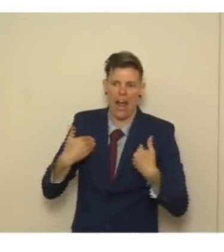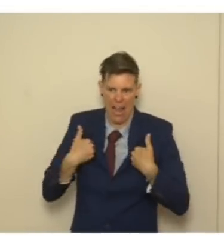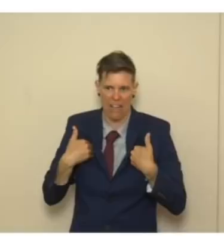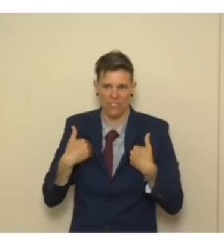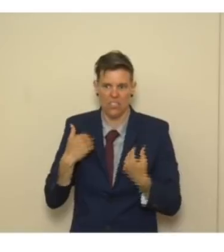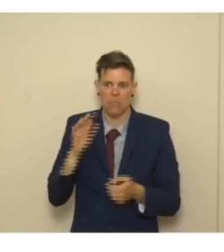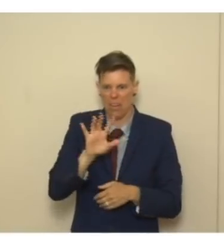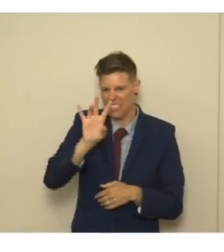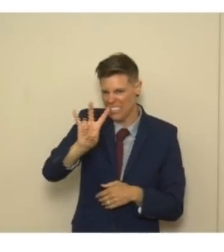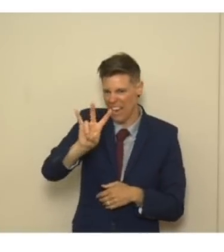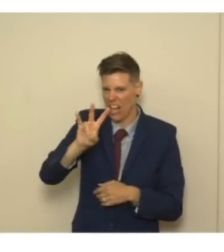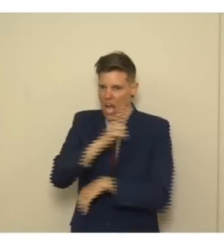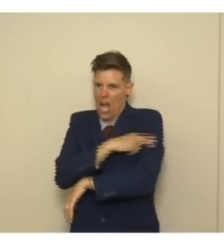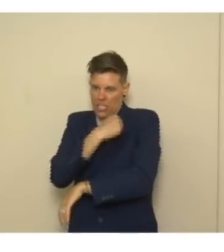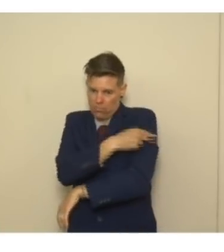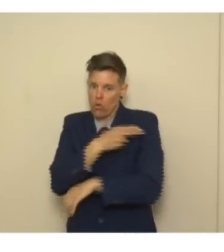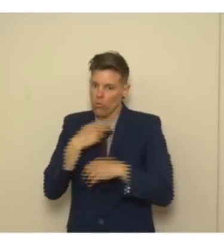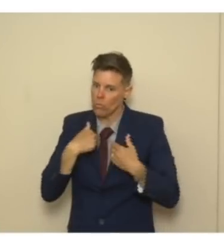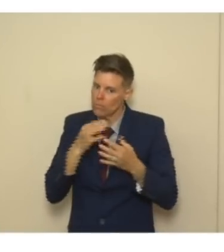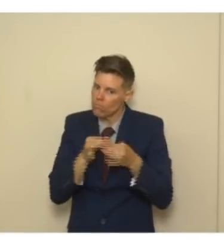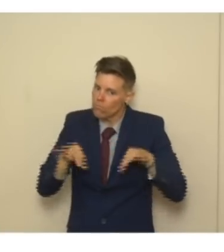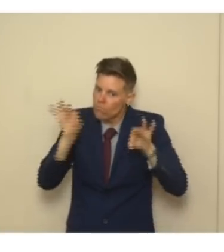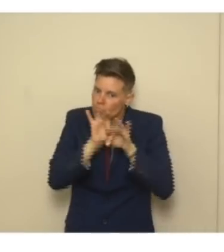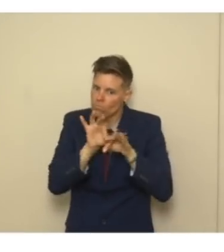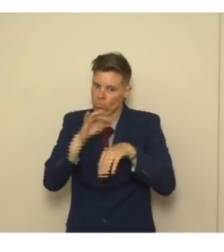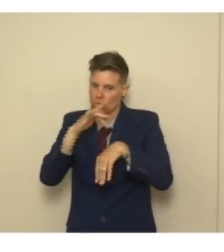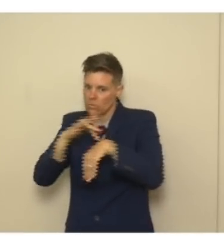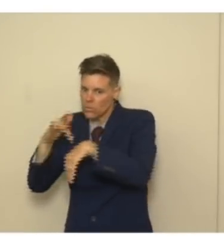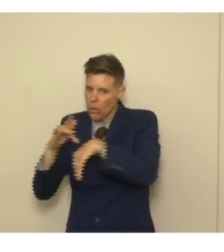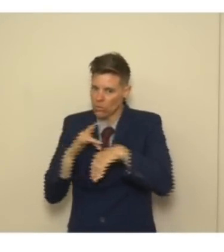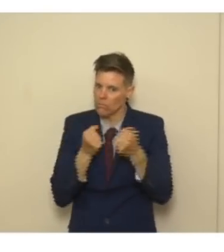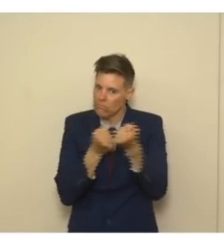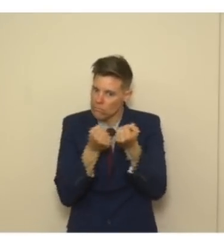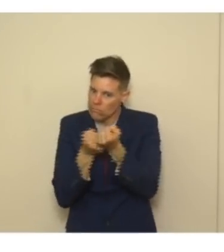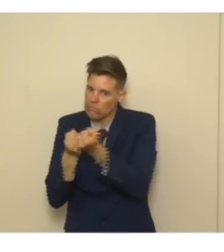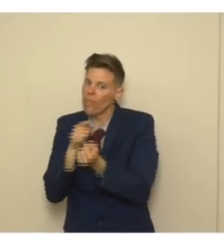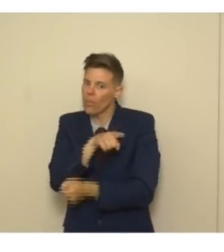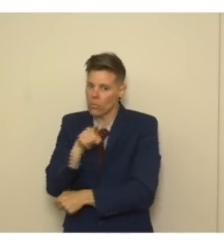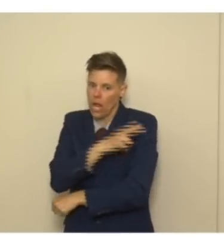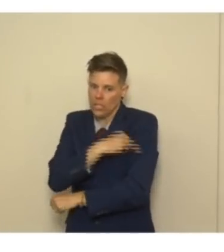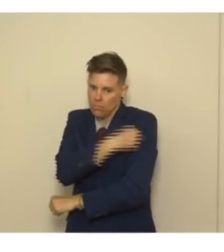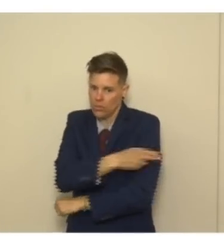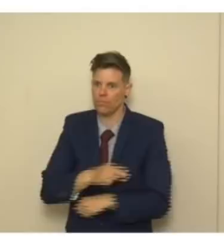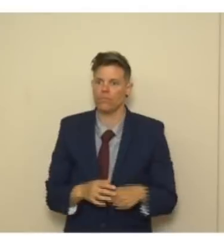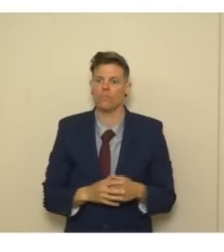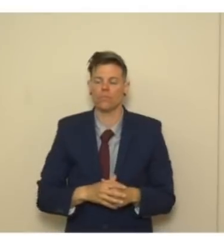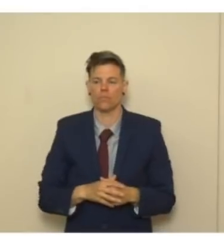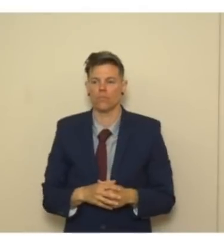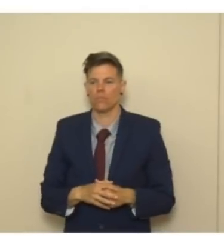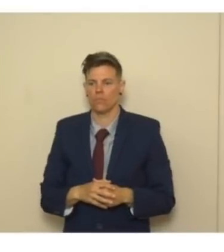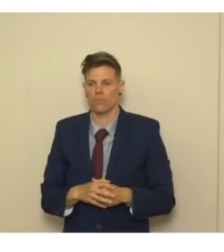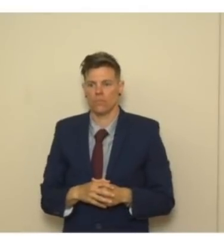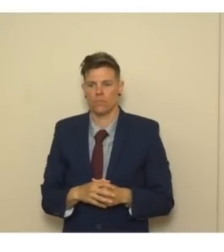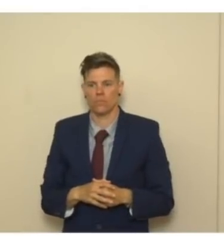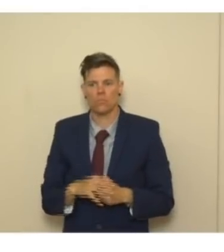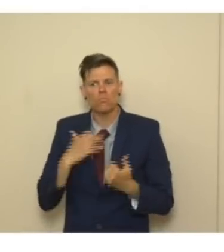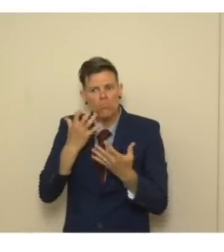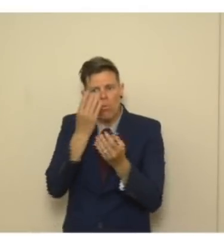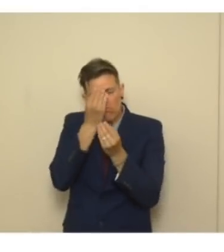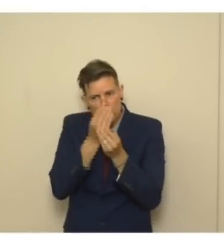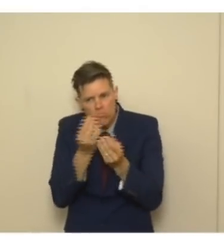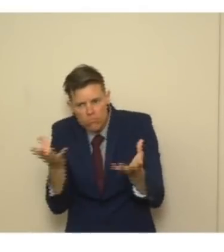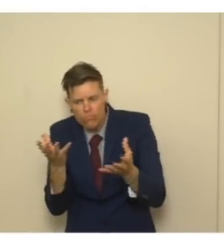an important thing to remember as we go on. I also just wanted to pause that we normally have 5 or 6